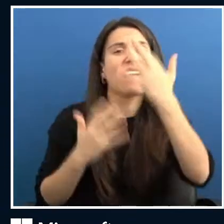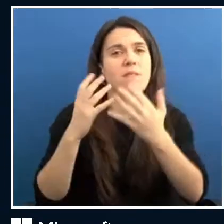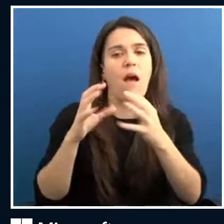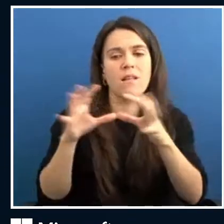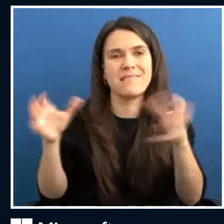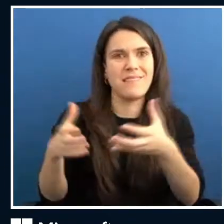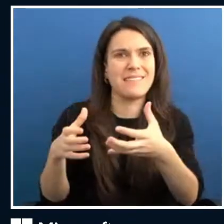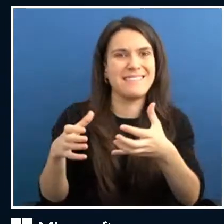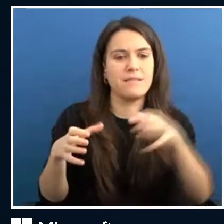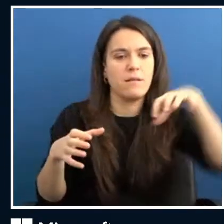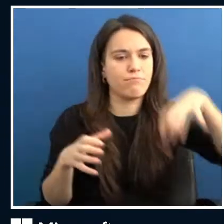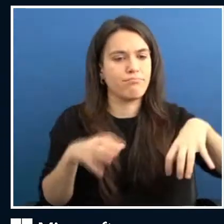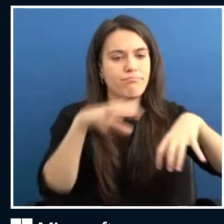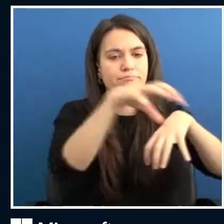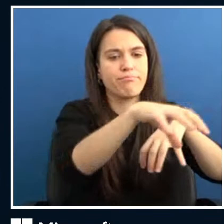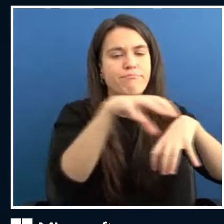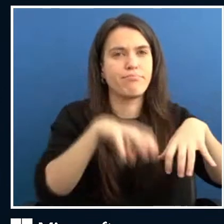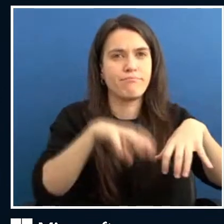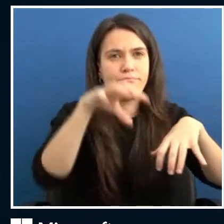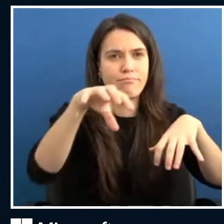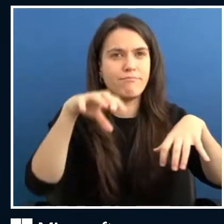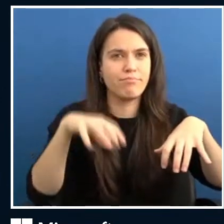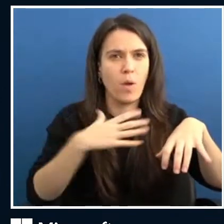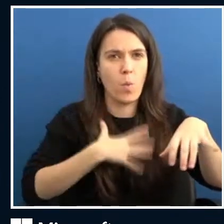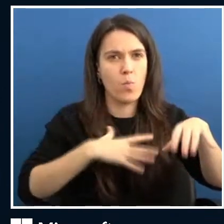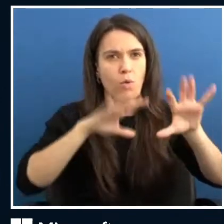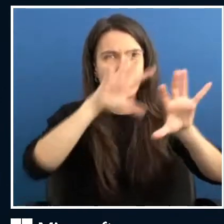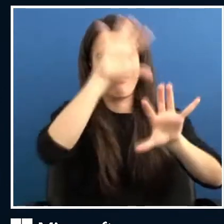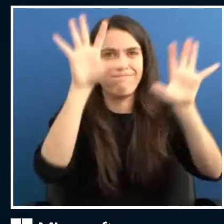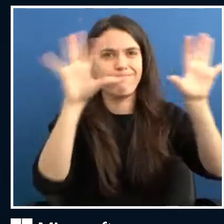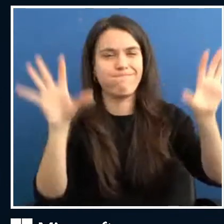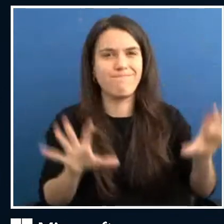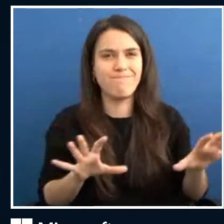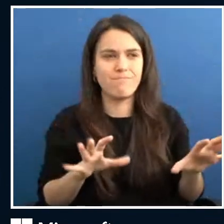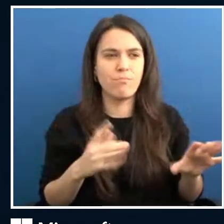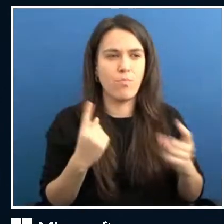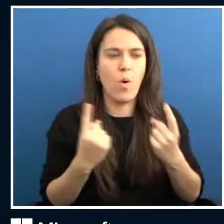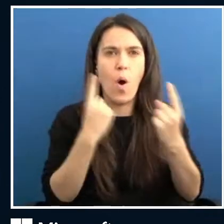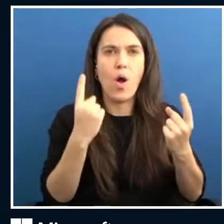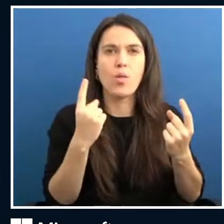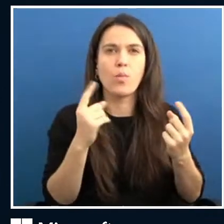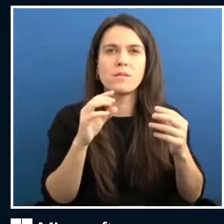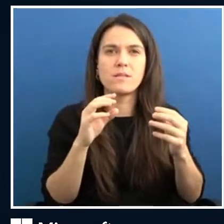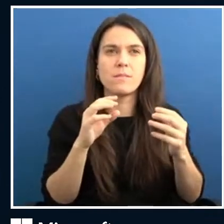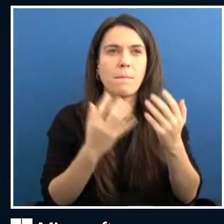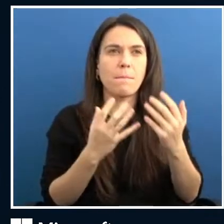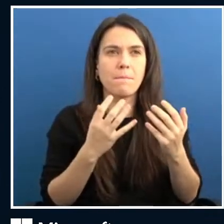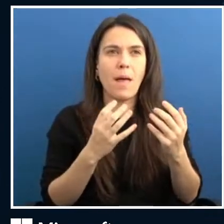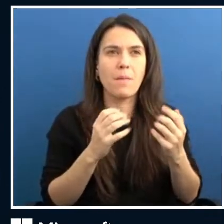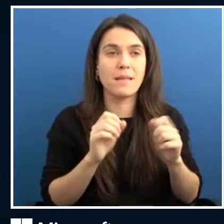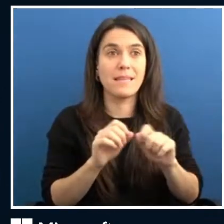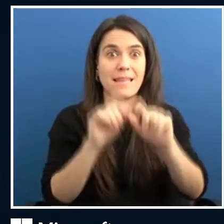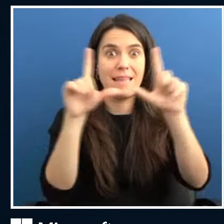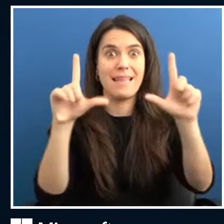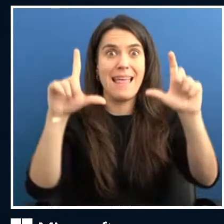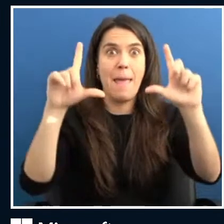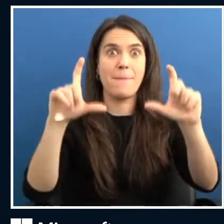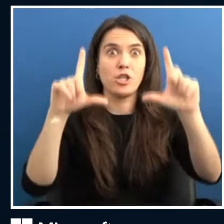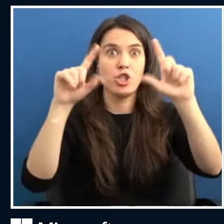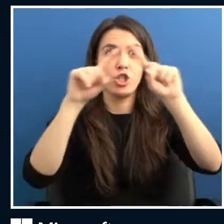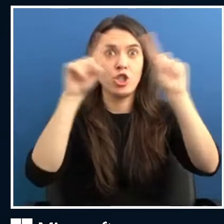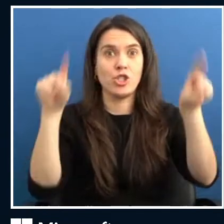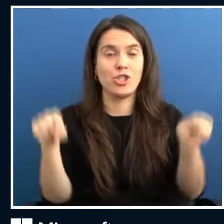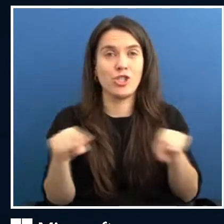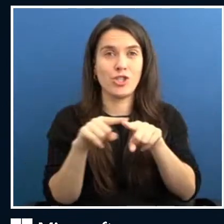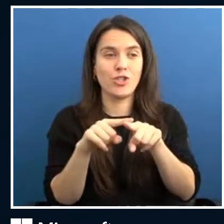is just going to be this moving region or this moving window over your image that is looking for something or